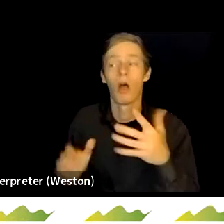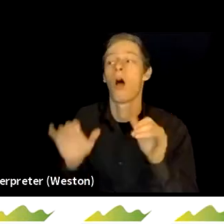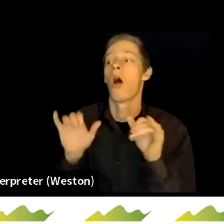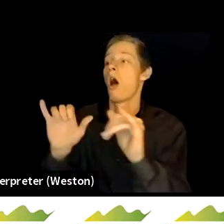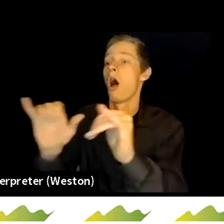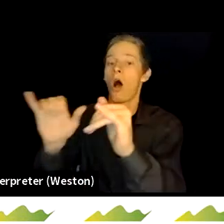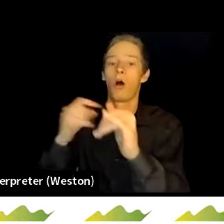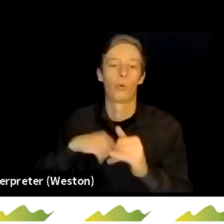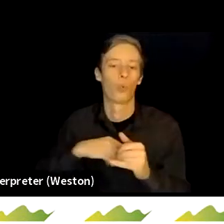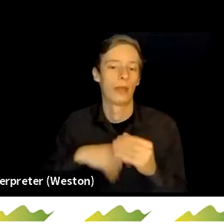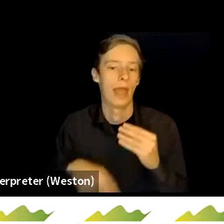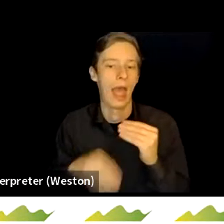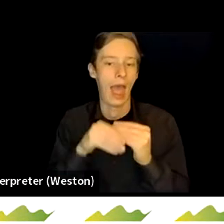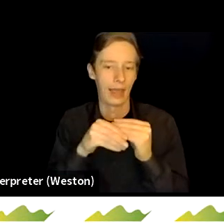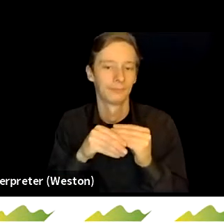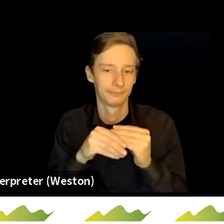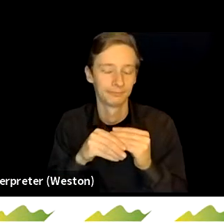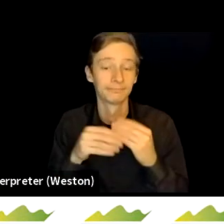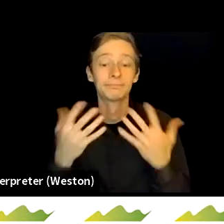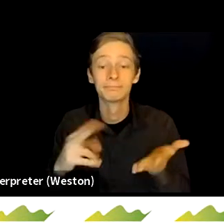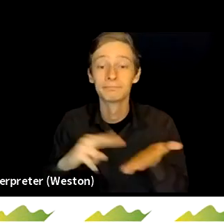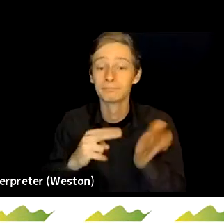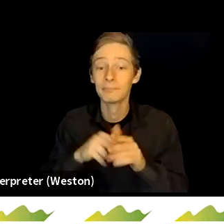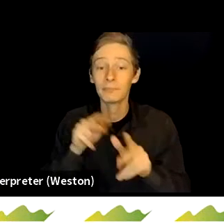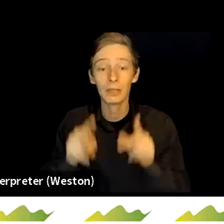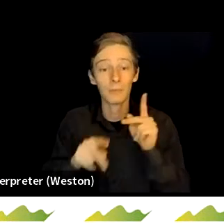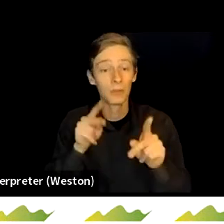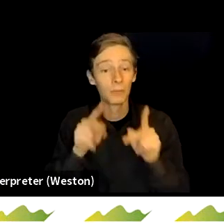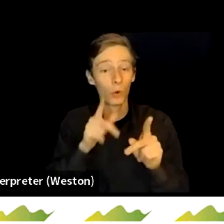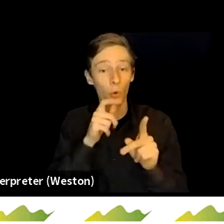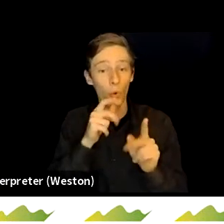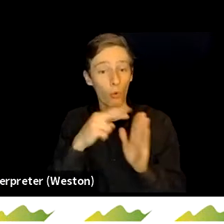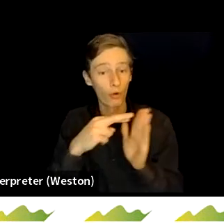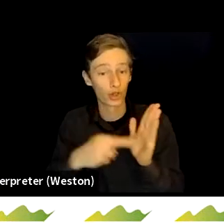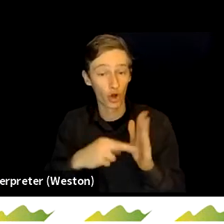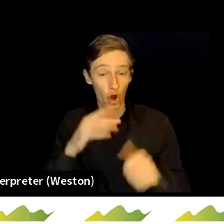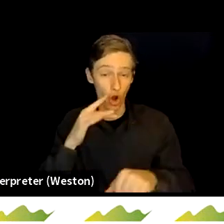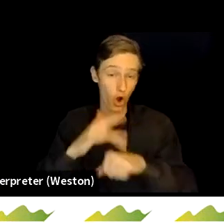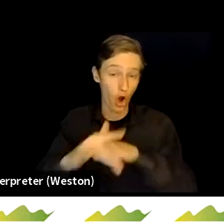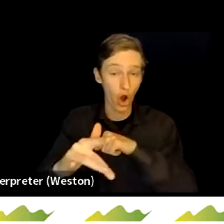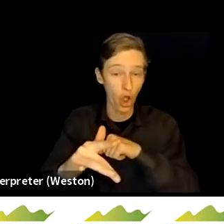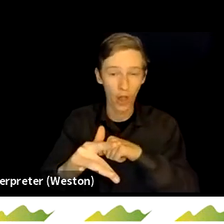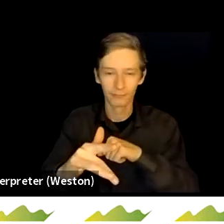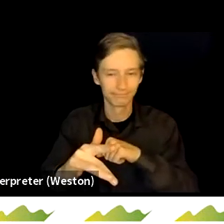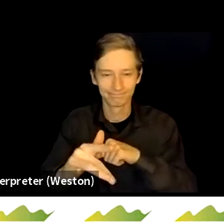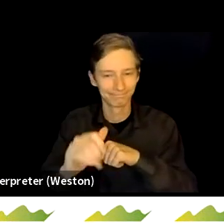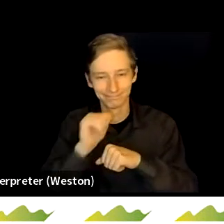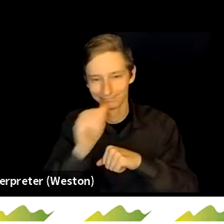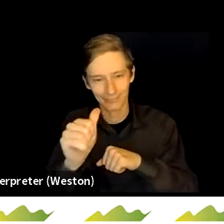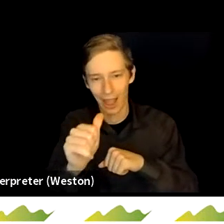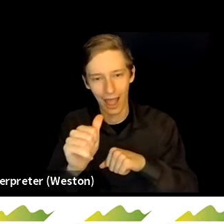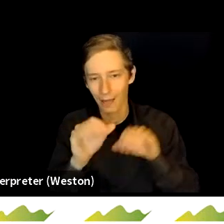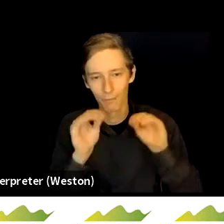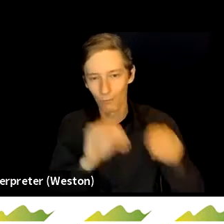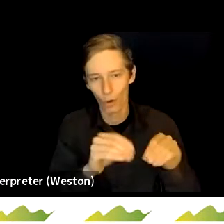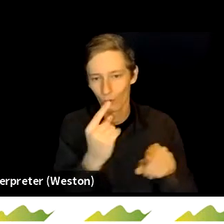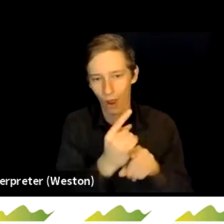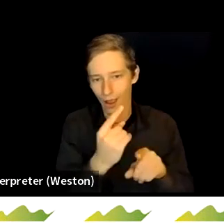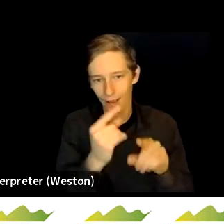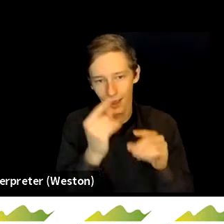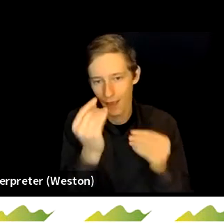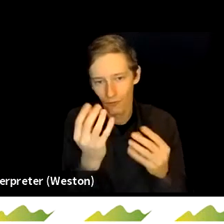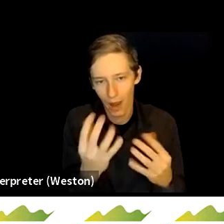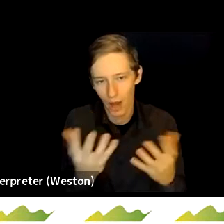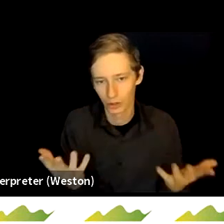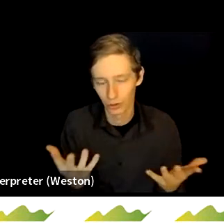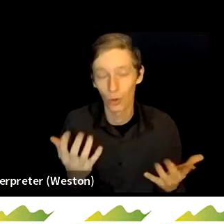added that in. So the people that registered early on, they didn't put that information in. So as all of that